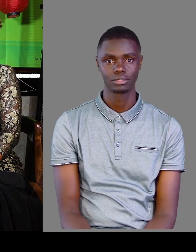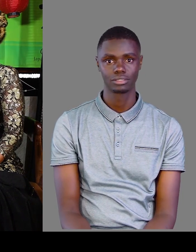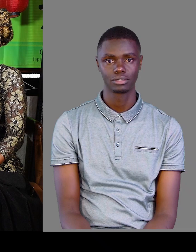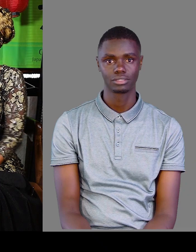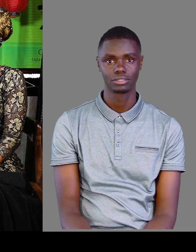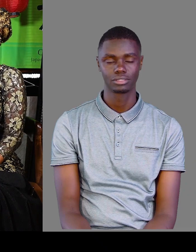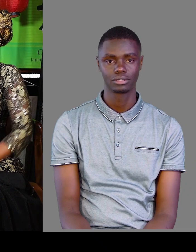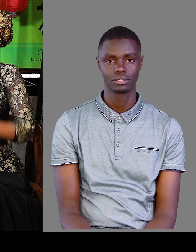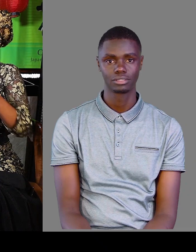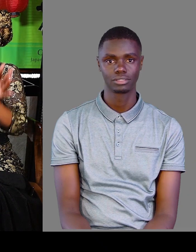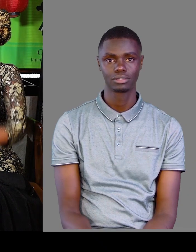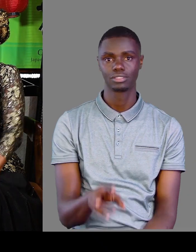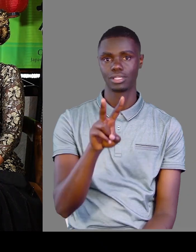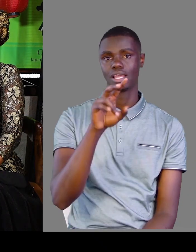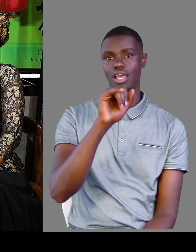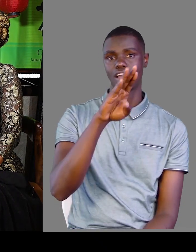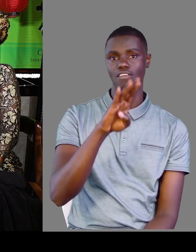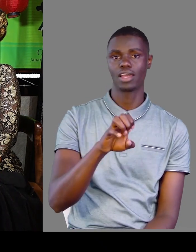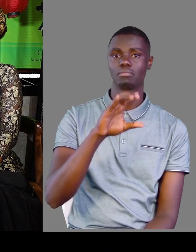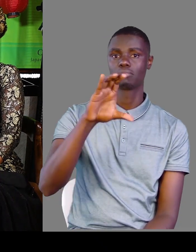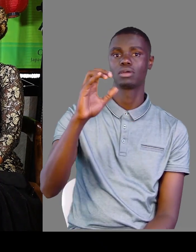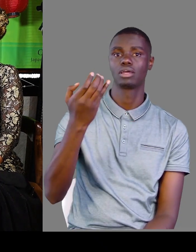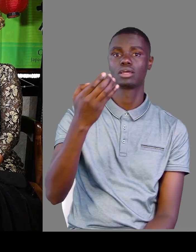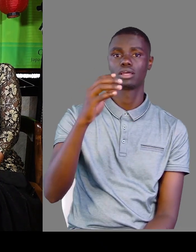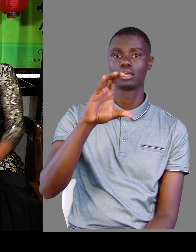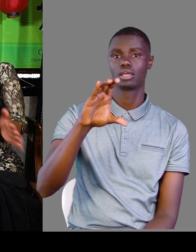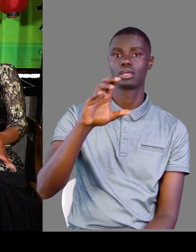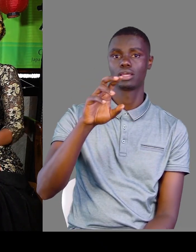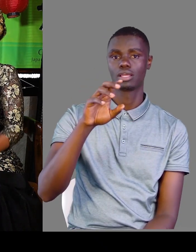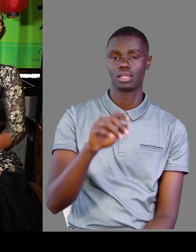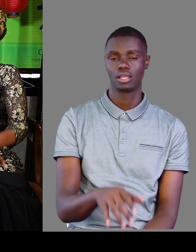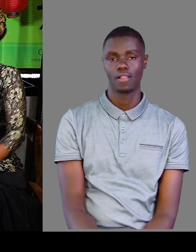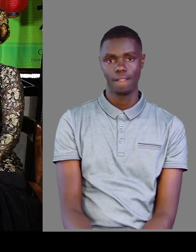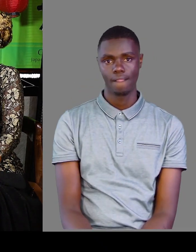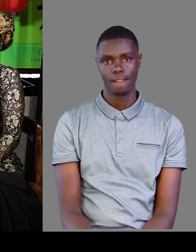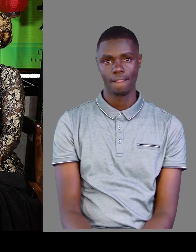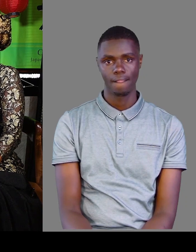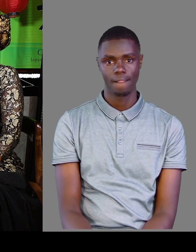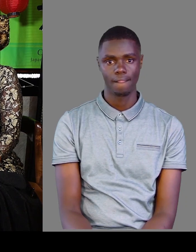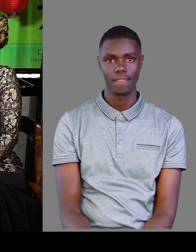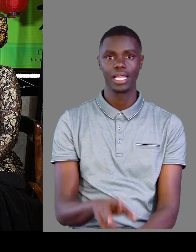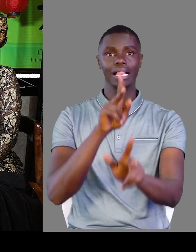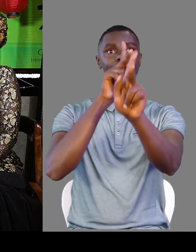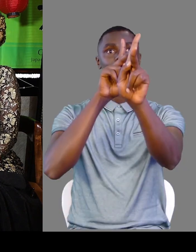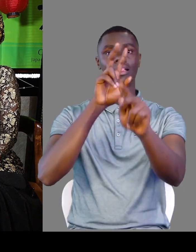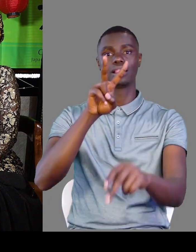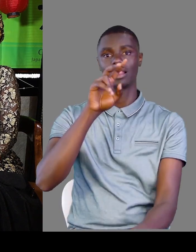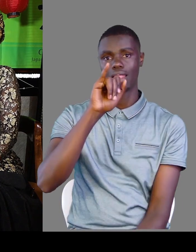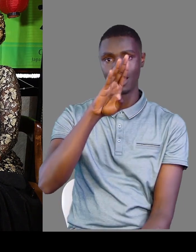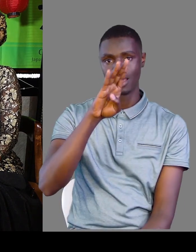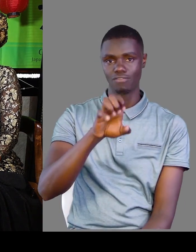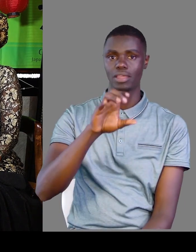guys, how are you feeling? How has it been? How is the experience been being at this space today? It has been a great